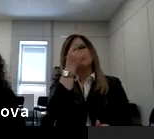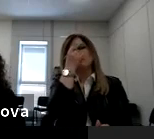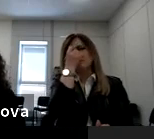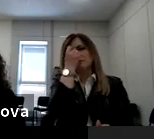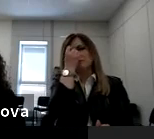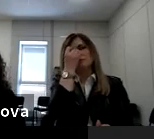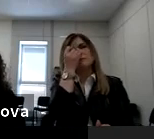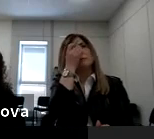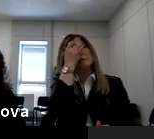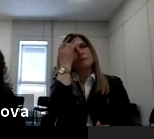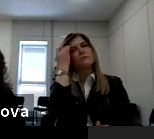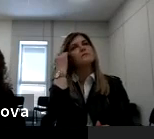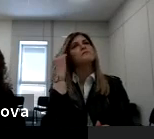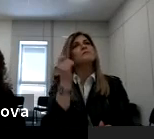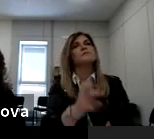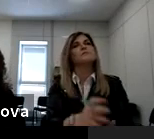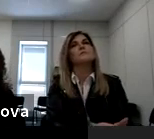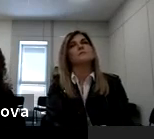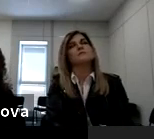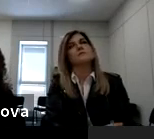window rack is